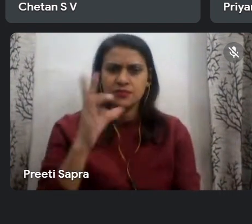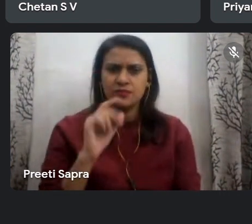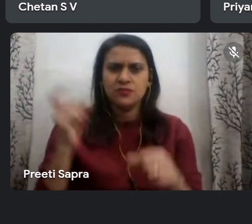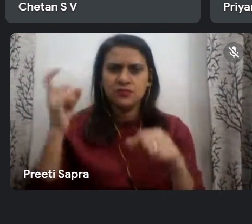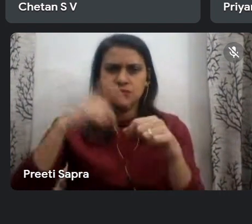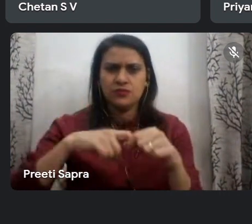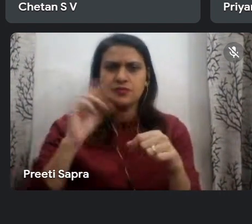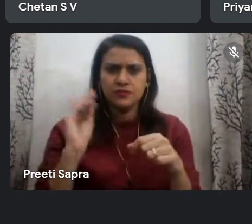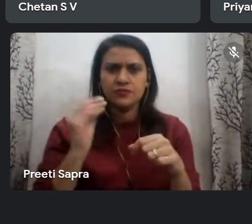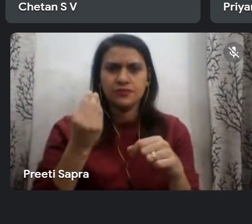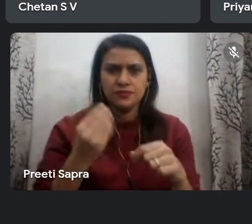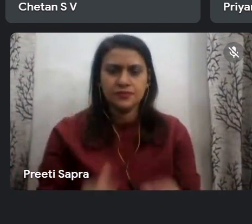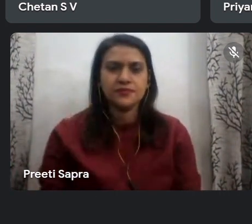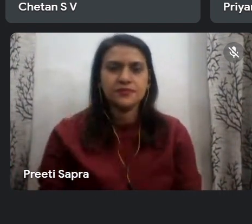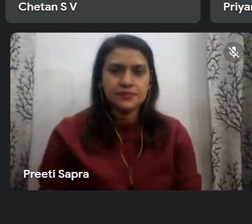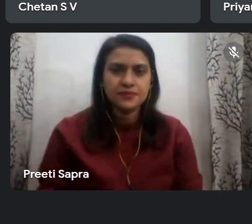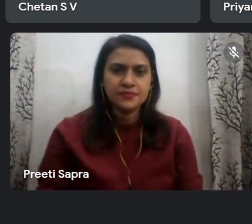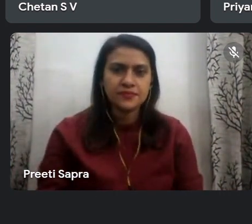minute.